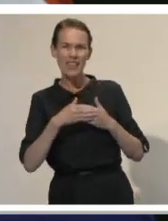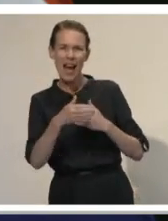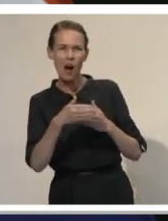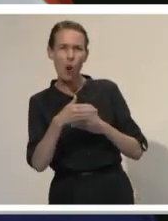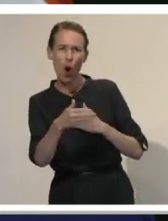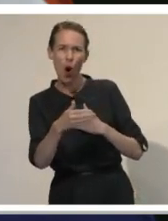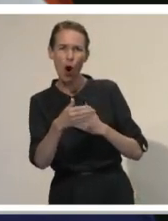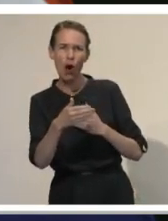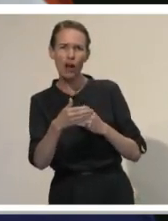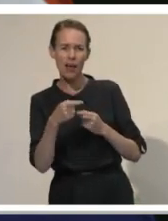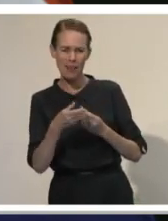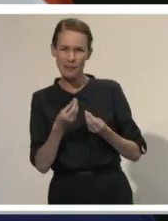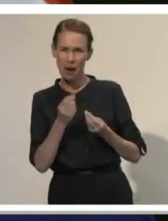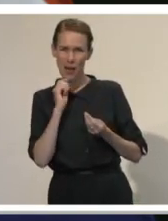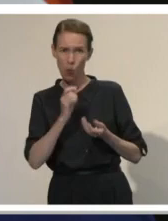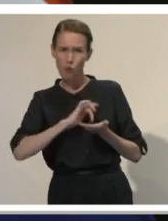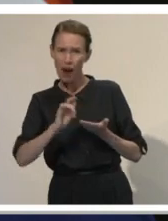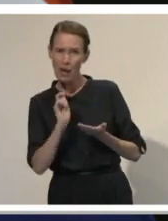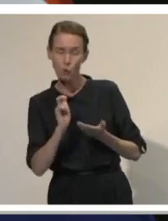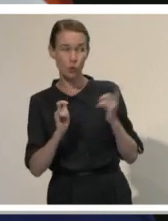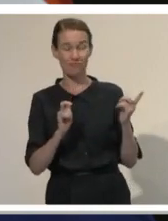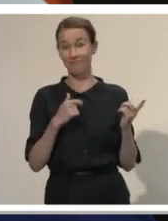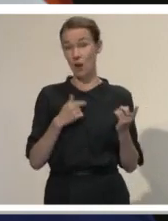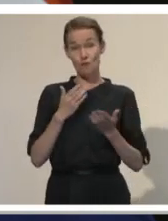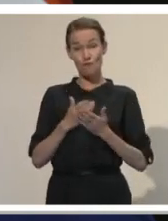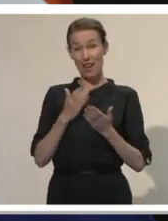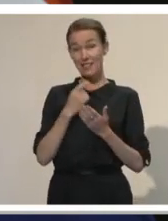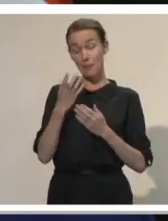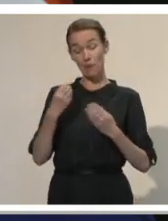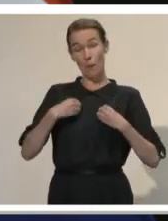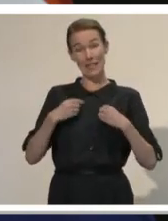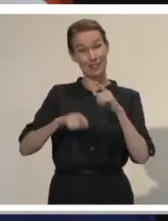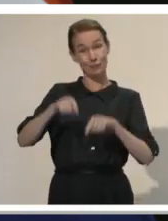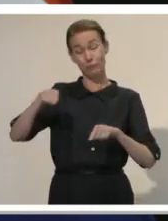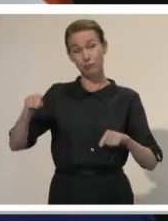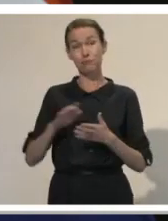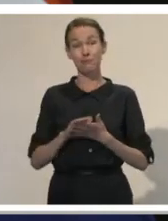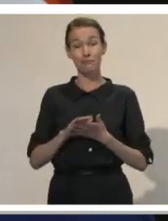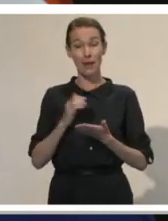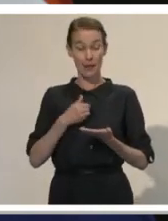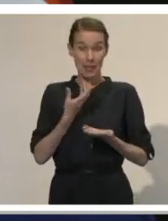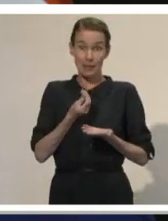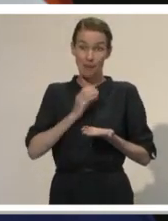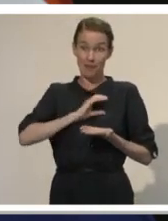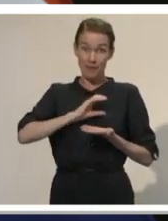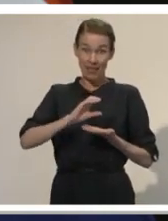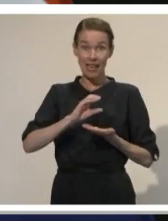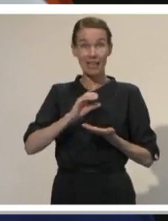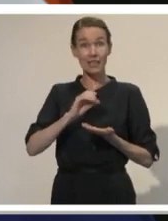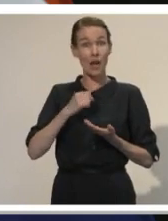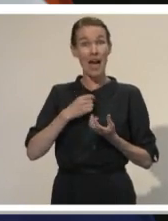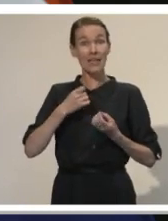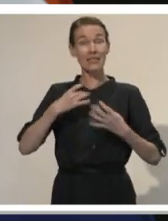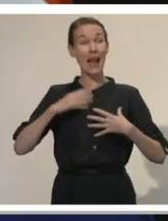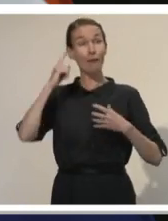needs are. Again, we've designed this package in consultation with media companies, and they've given